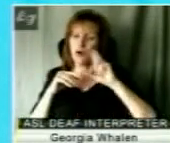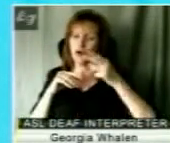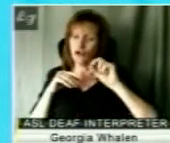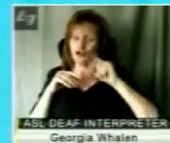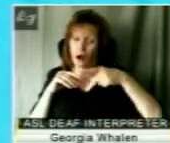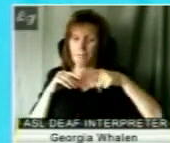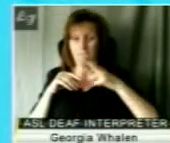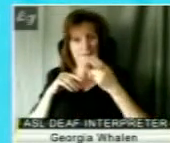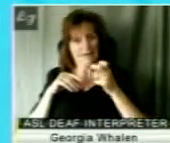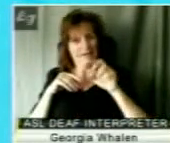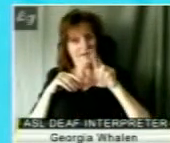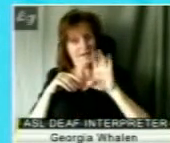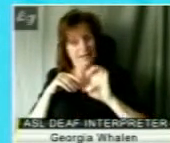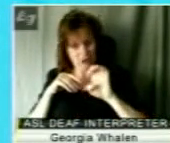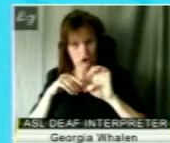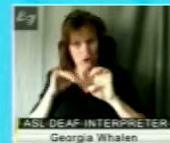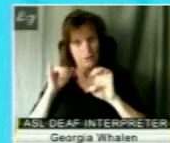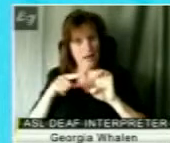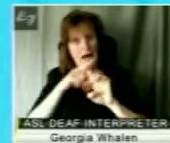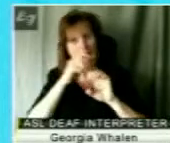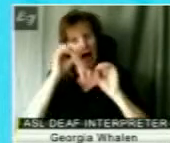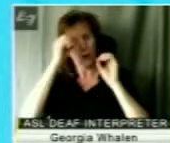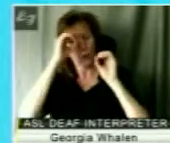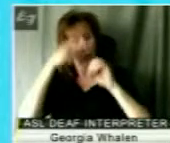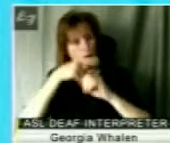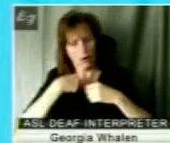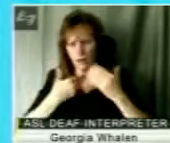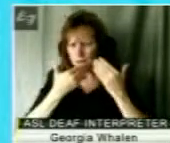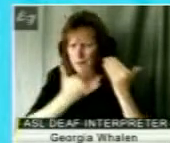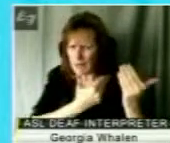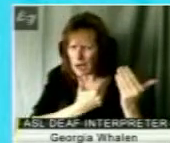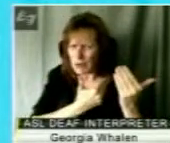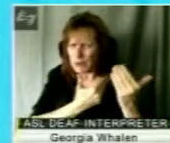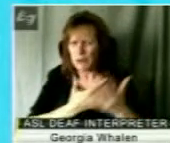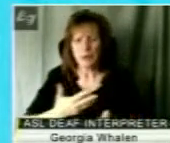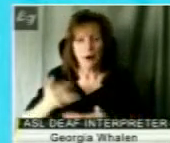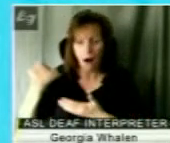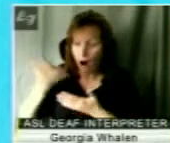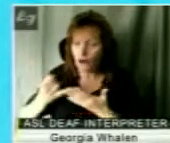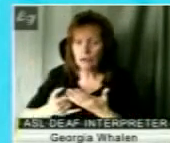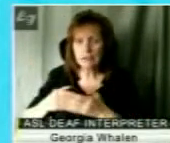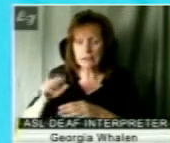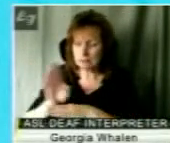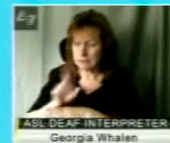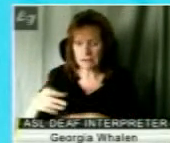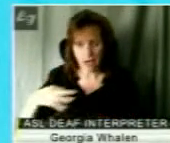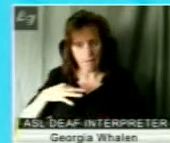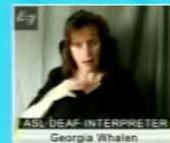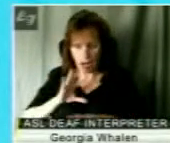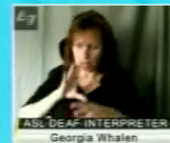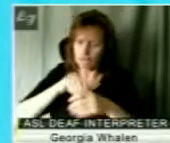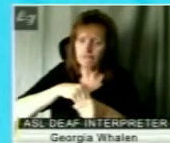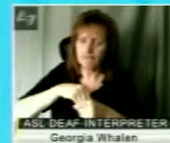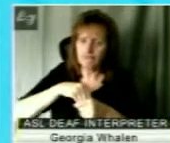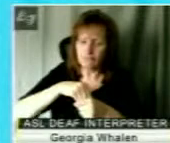program, and hopefully many small businesses and artists can apply for this free program by